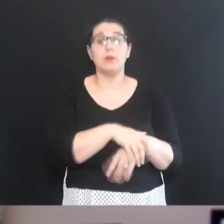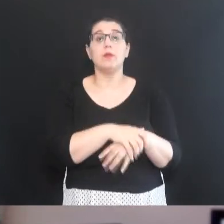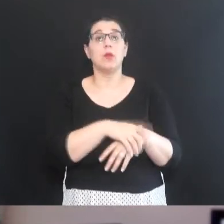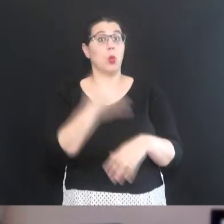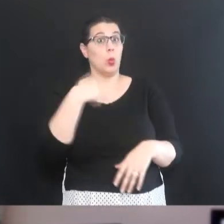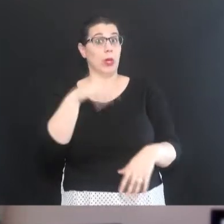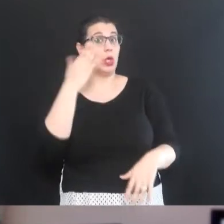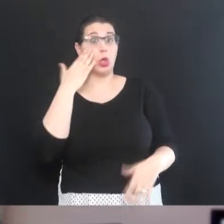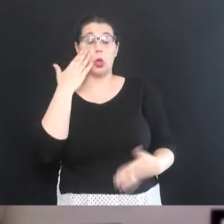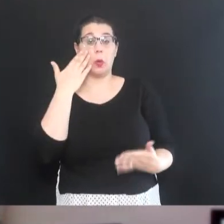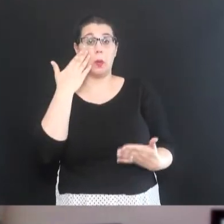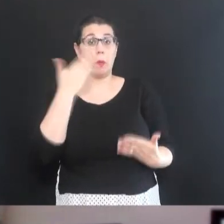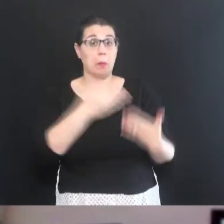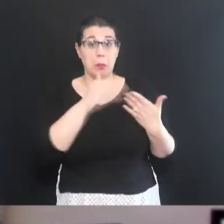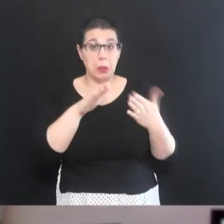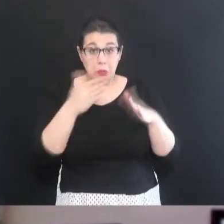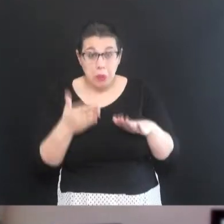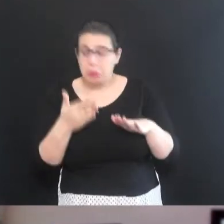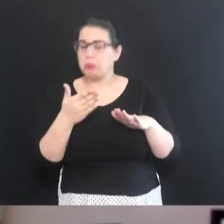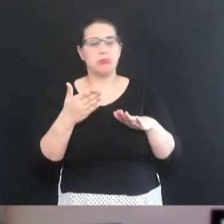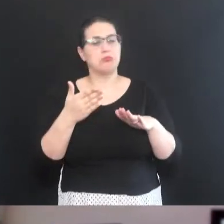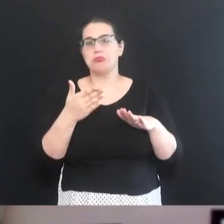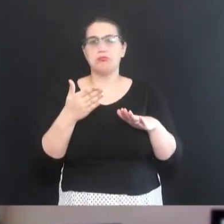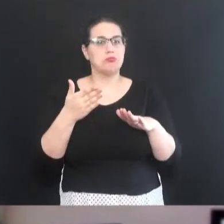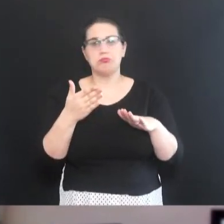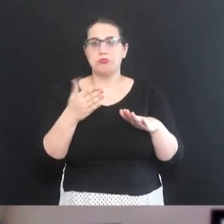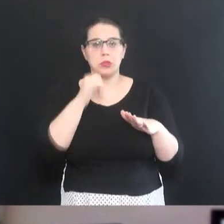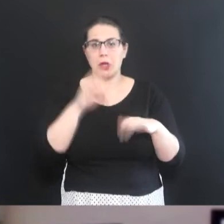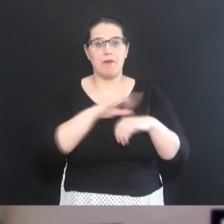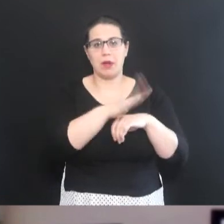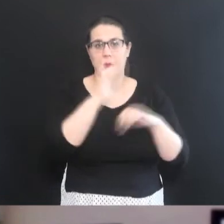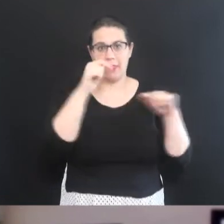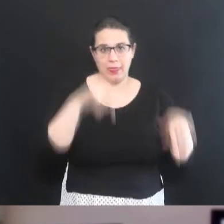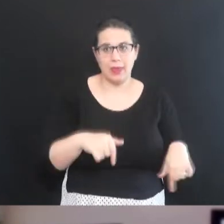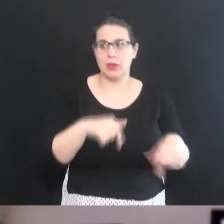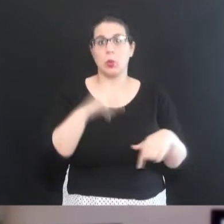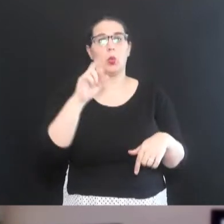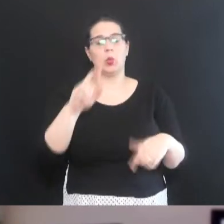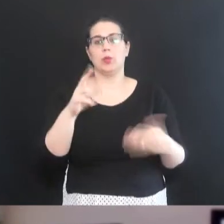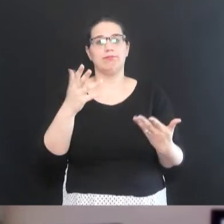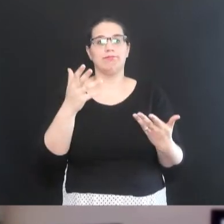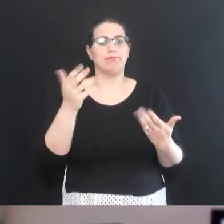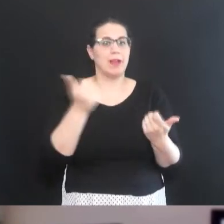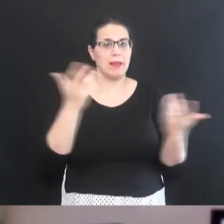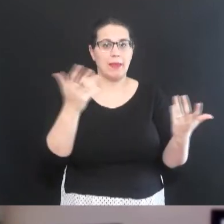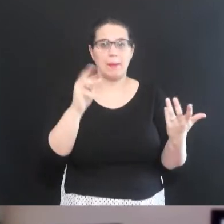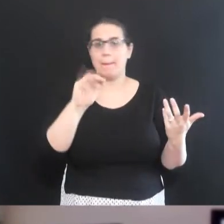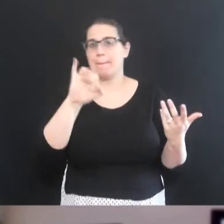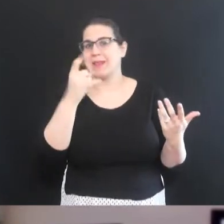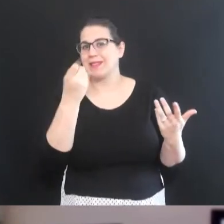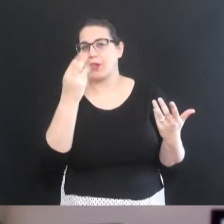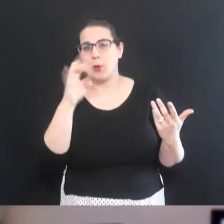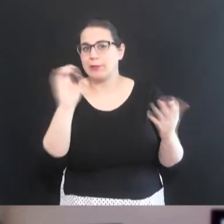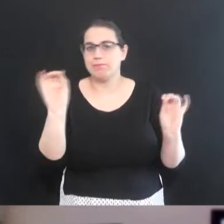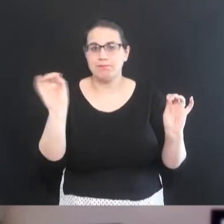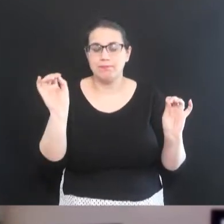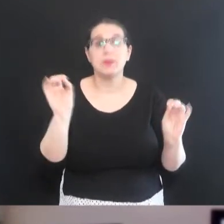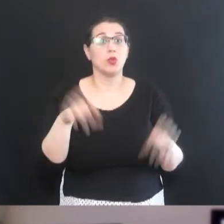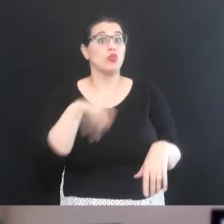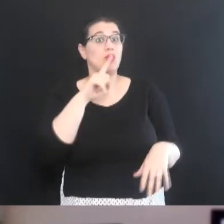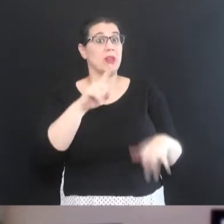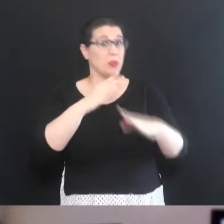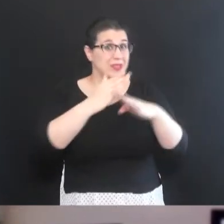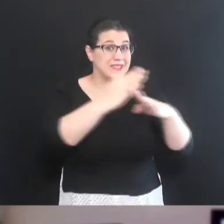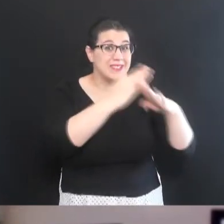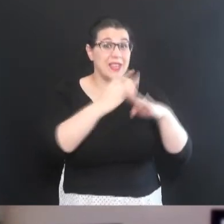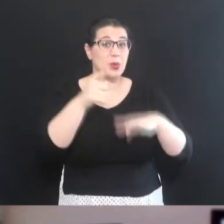is not affected by these vaccinations, but the protection for mom and baby are pretty significant, and risk